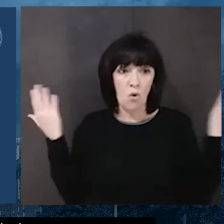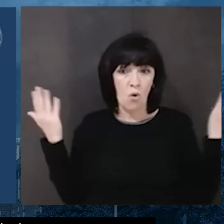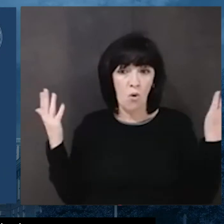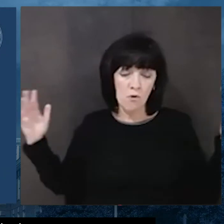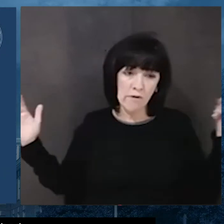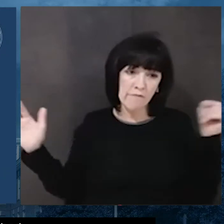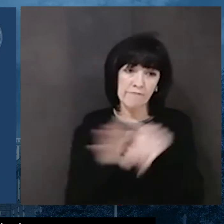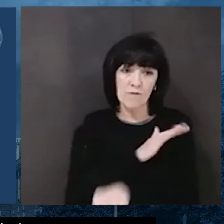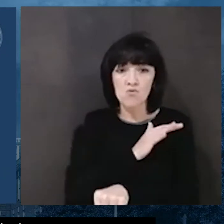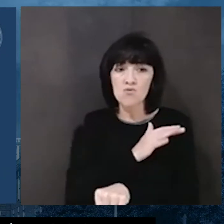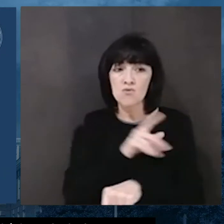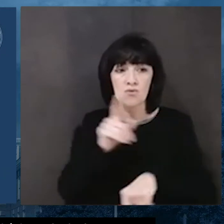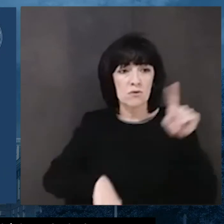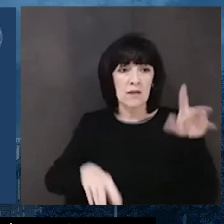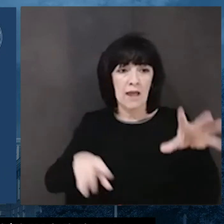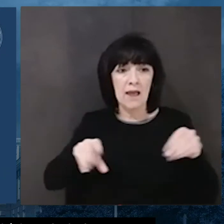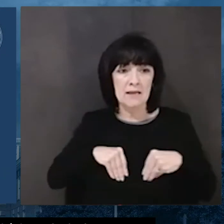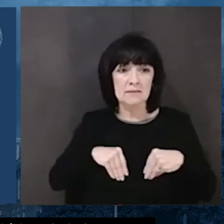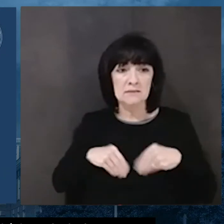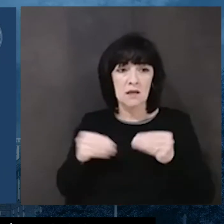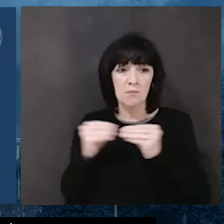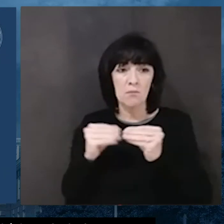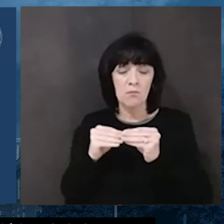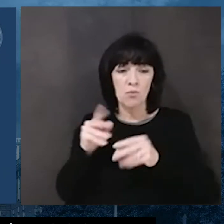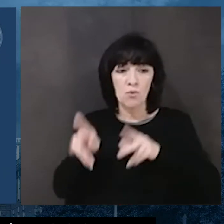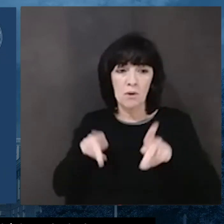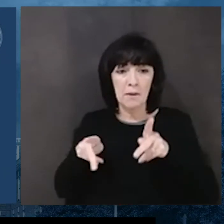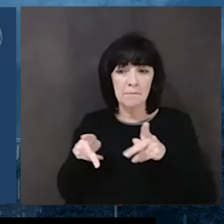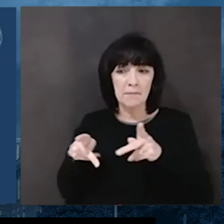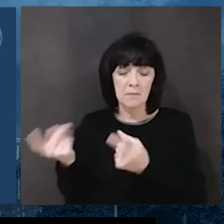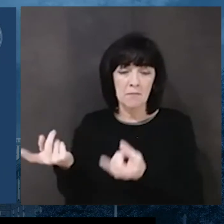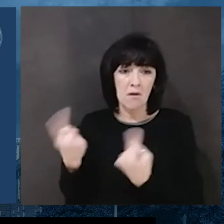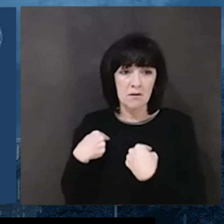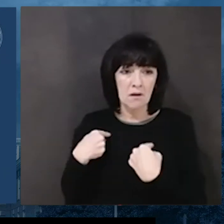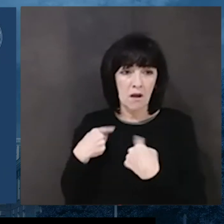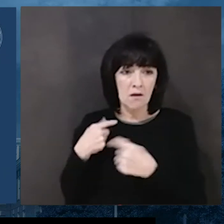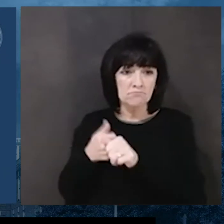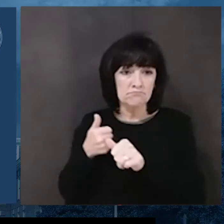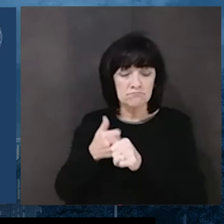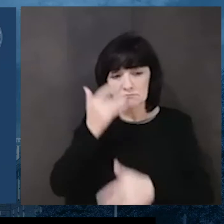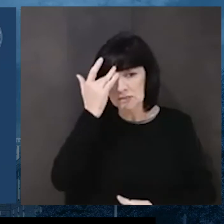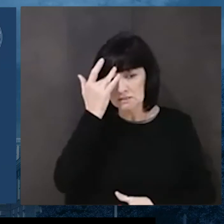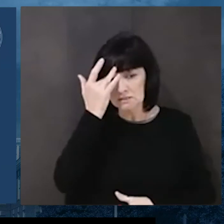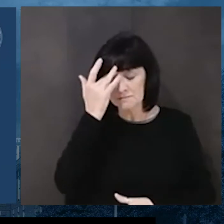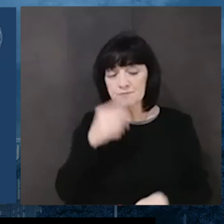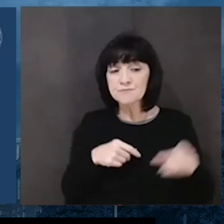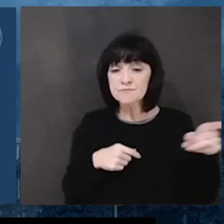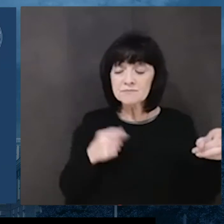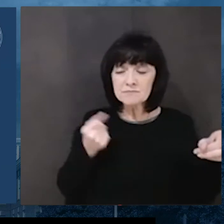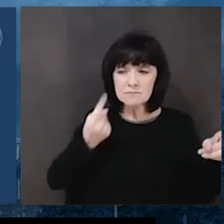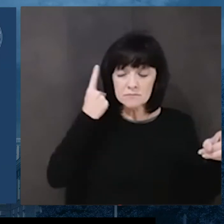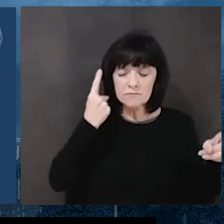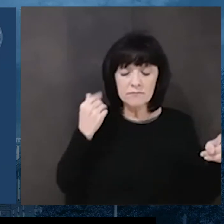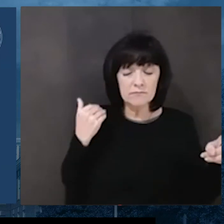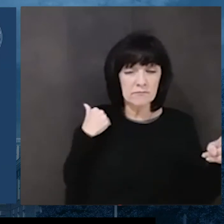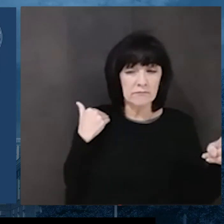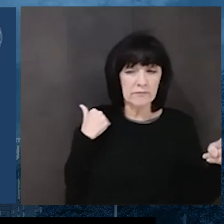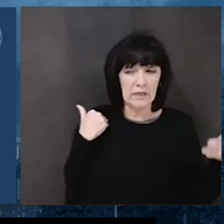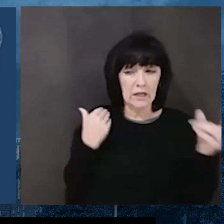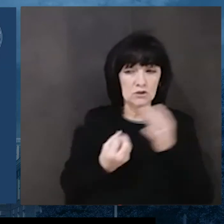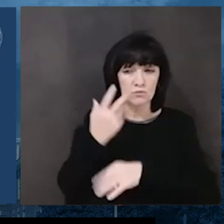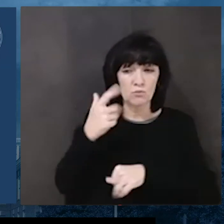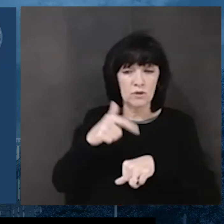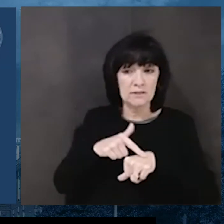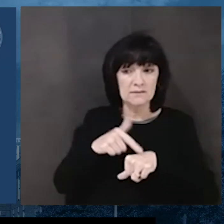context. The high watermark for hospitalizations back in the spring was 337, as I mentioned earlier, at the